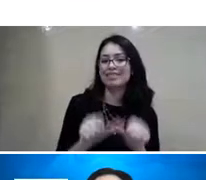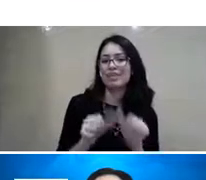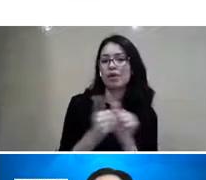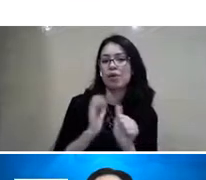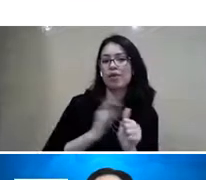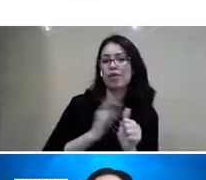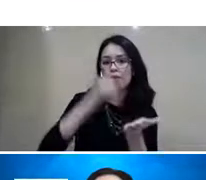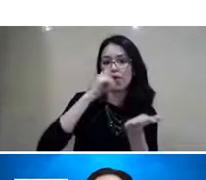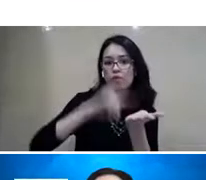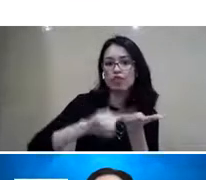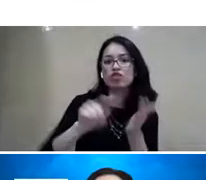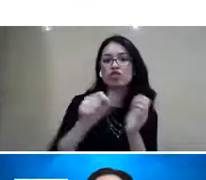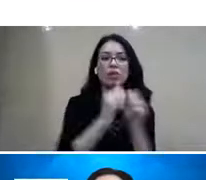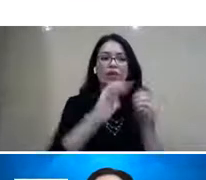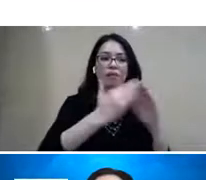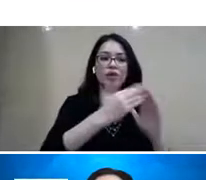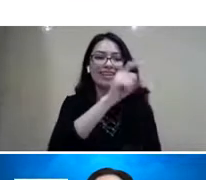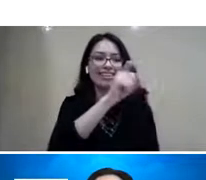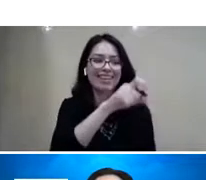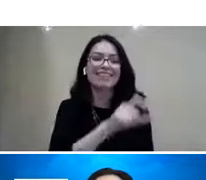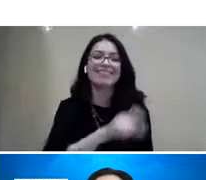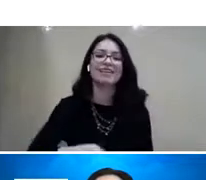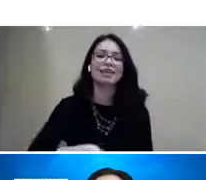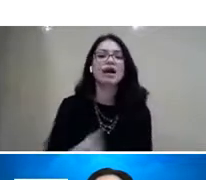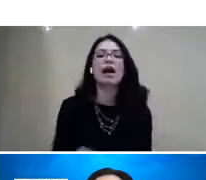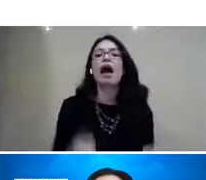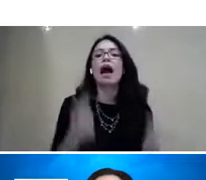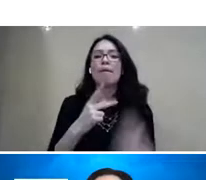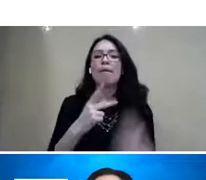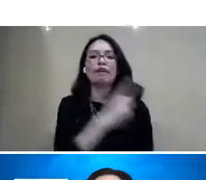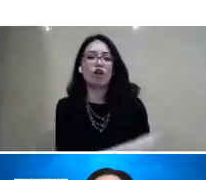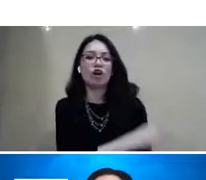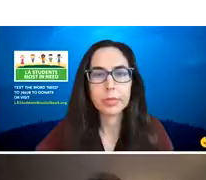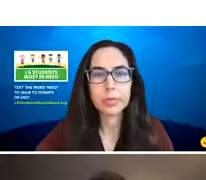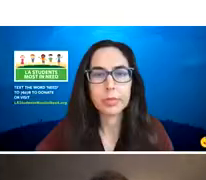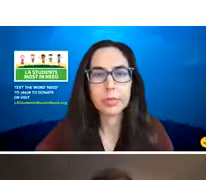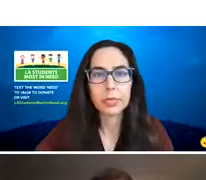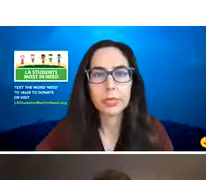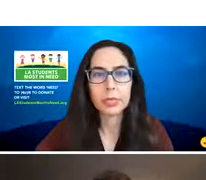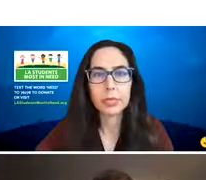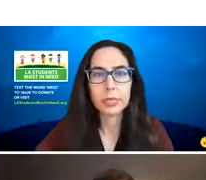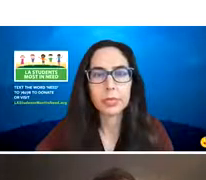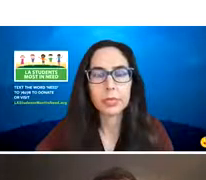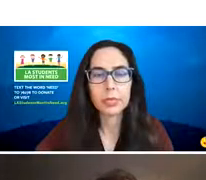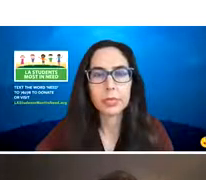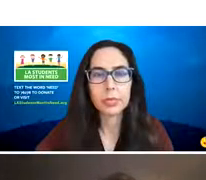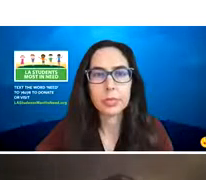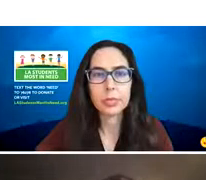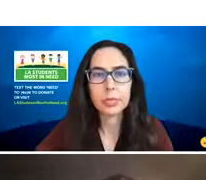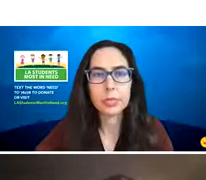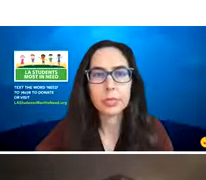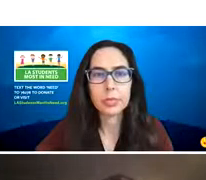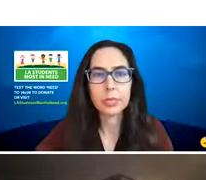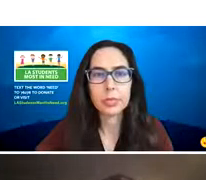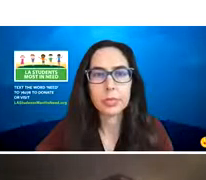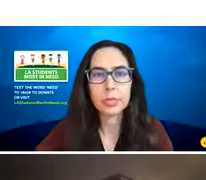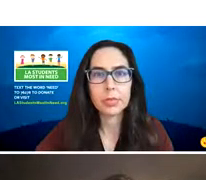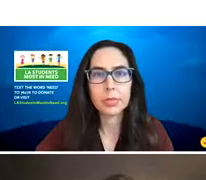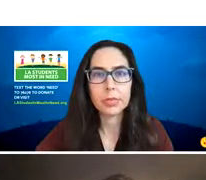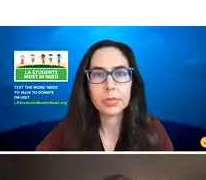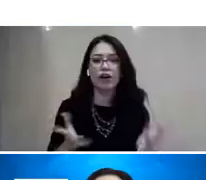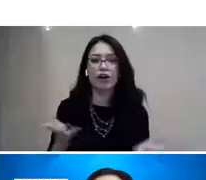community needs, the number of pharmacies, the number of fire stations, the number of places we know can't match our